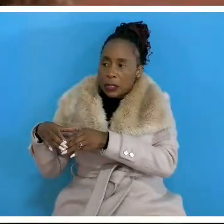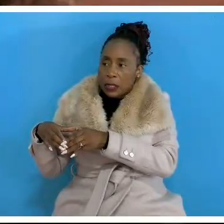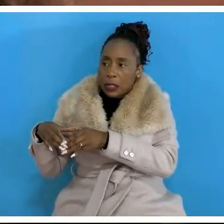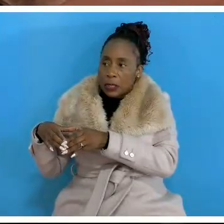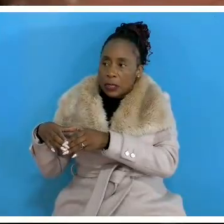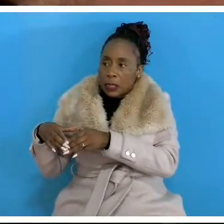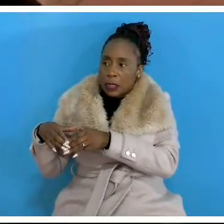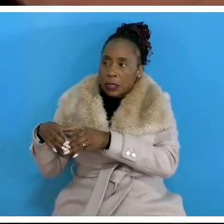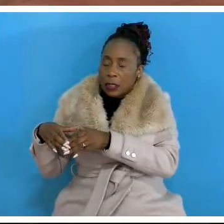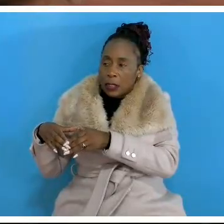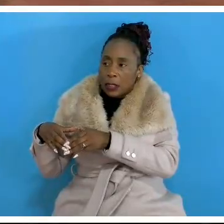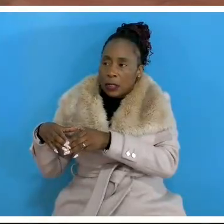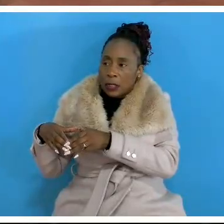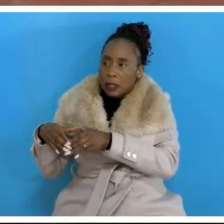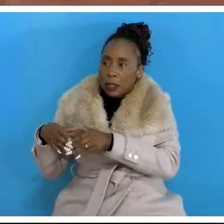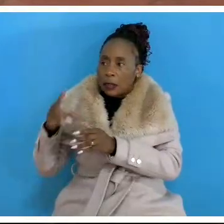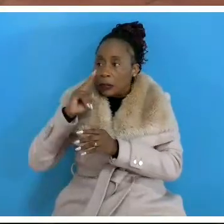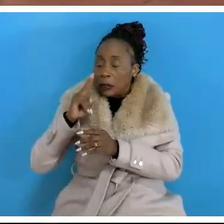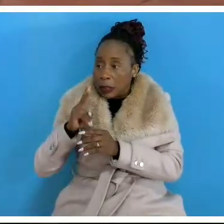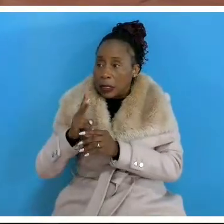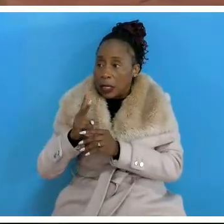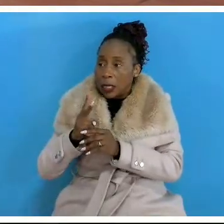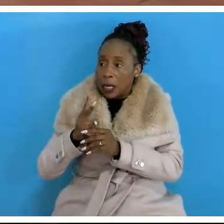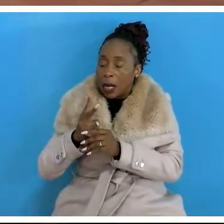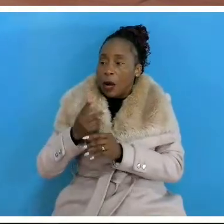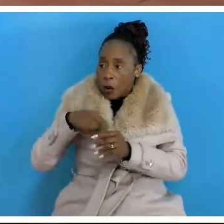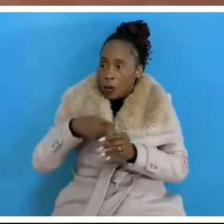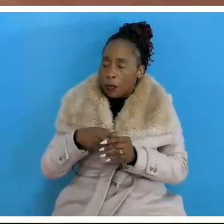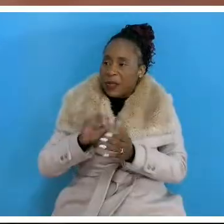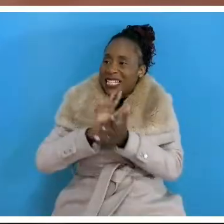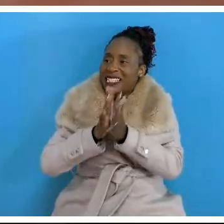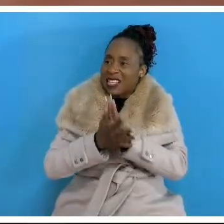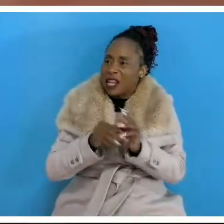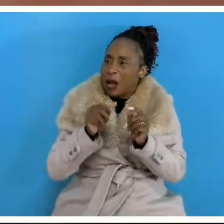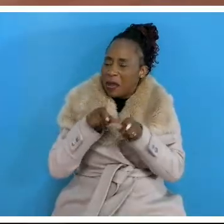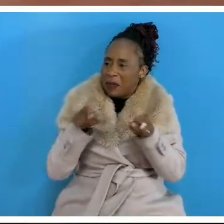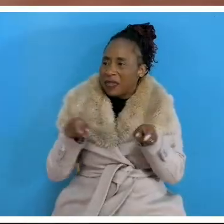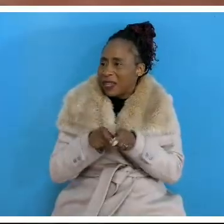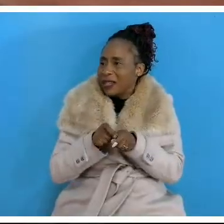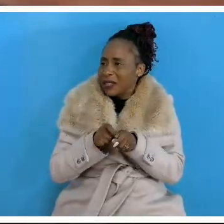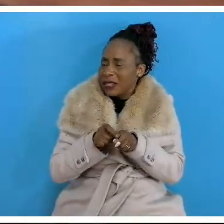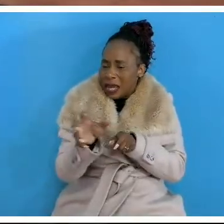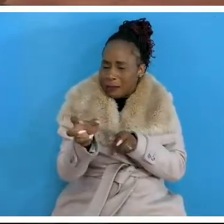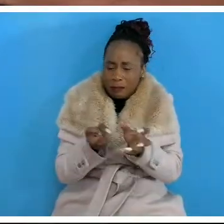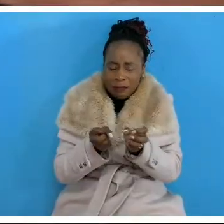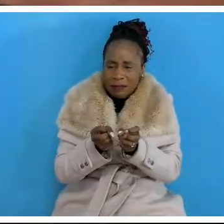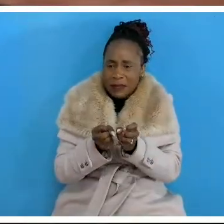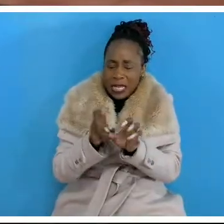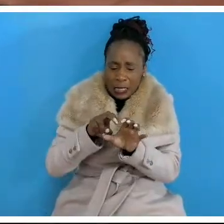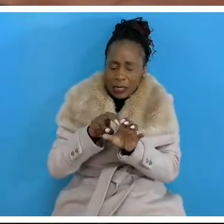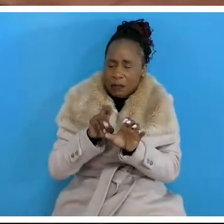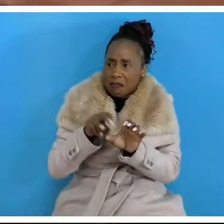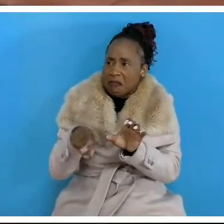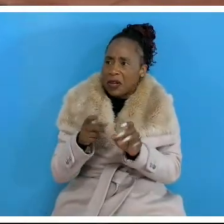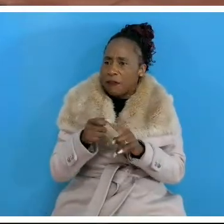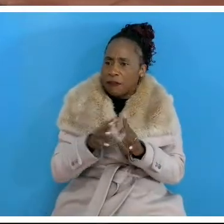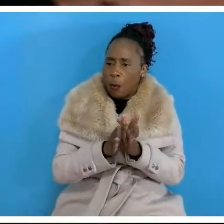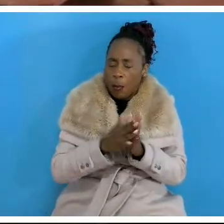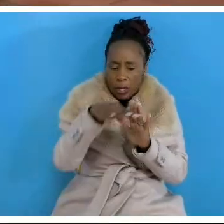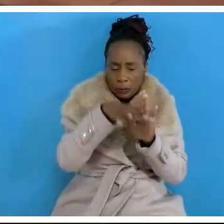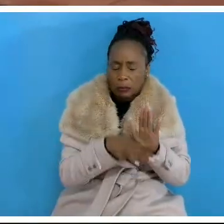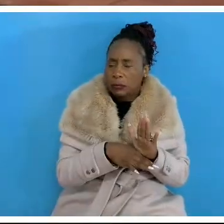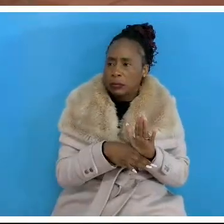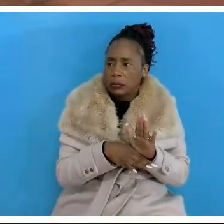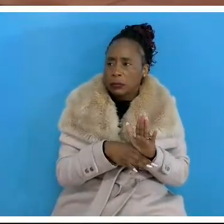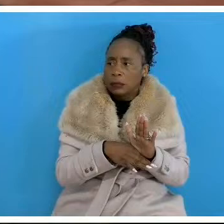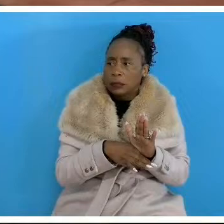why, about the SASSA people. Why are they going into the SASSA peoples and